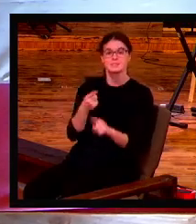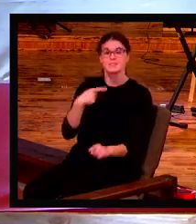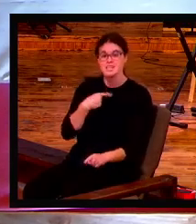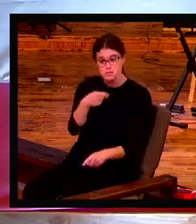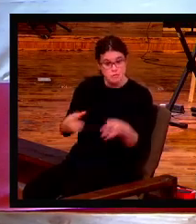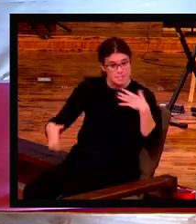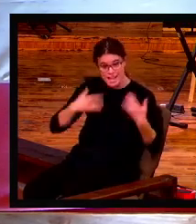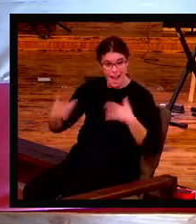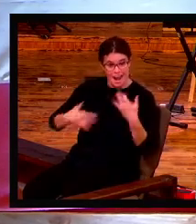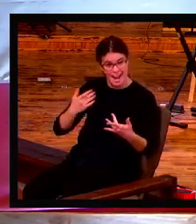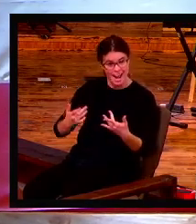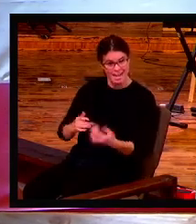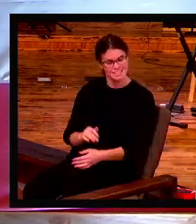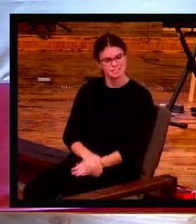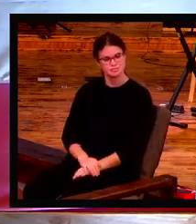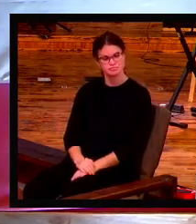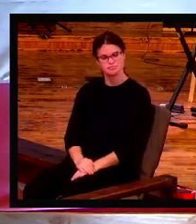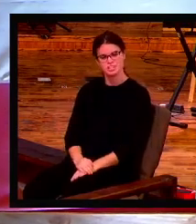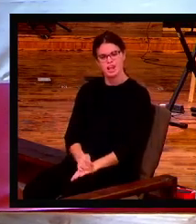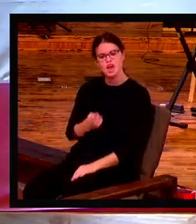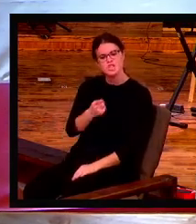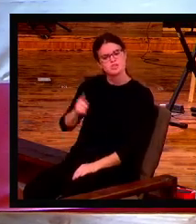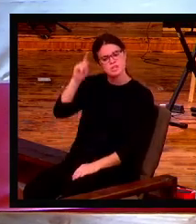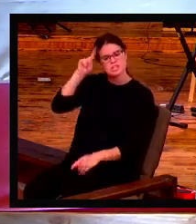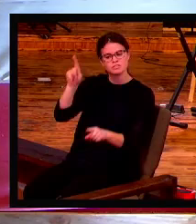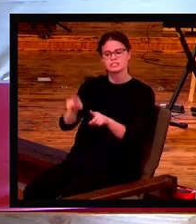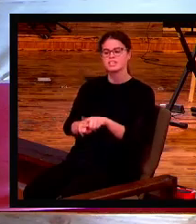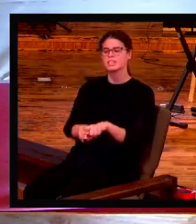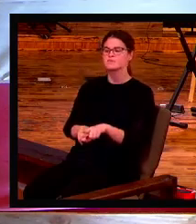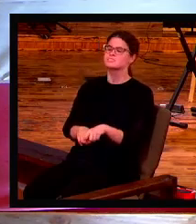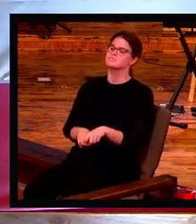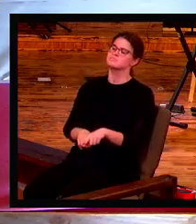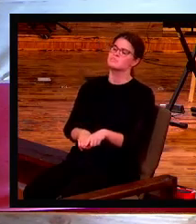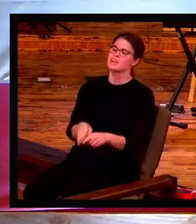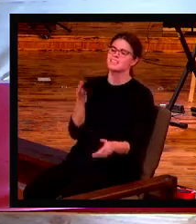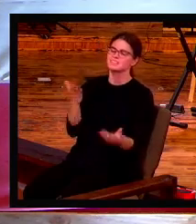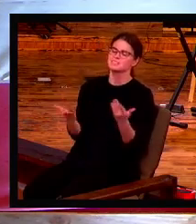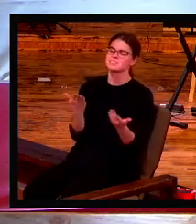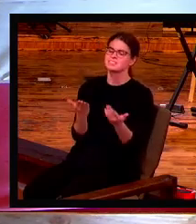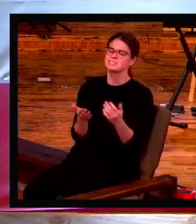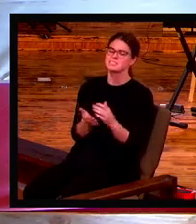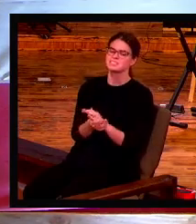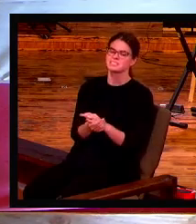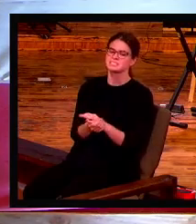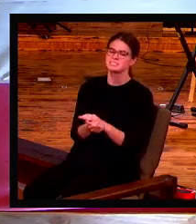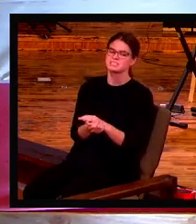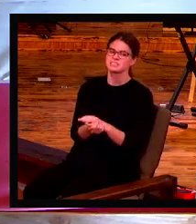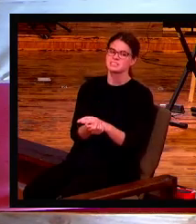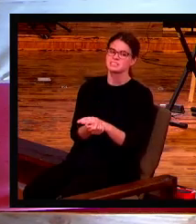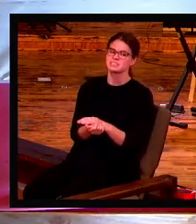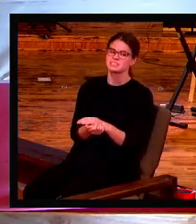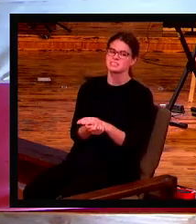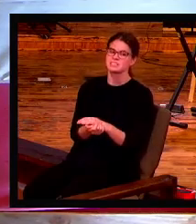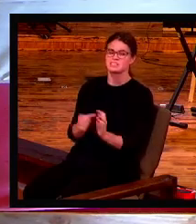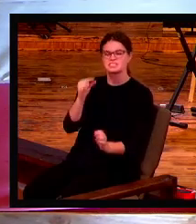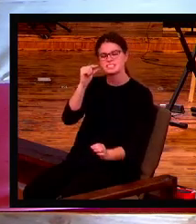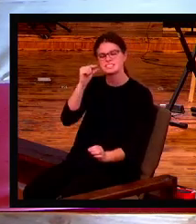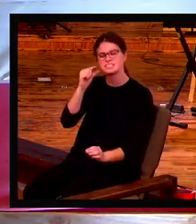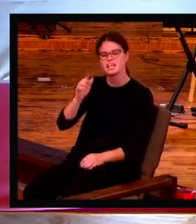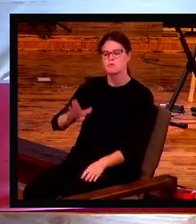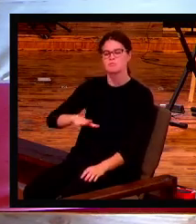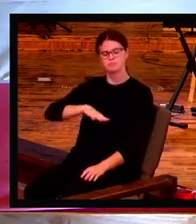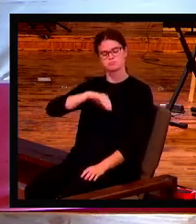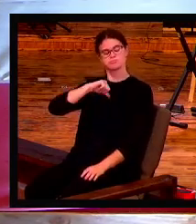Right? So would you agree that there was probably, we can infer that there was probably a little bit of arrogance, maybe a little